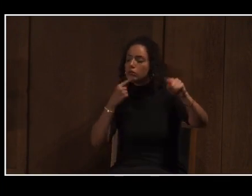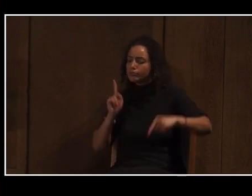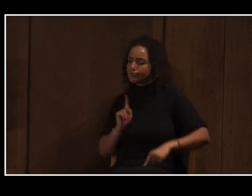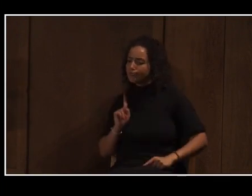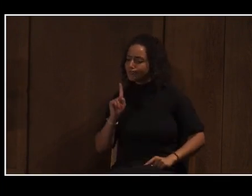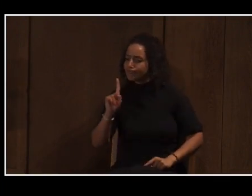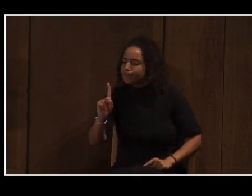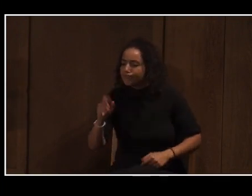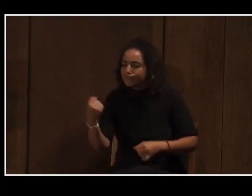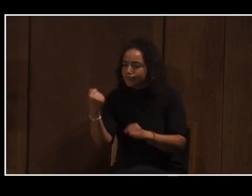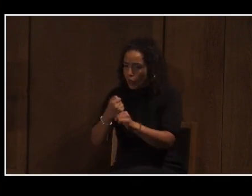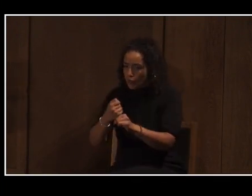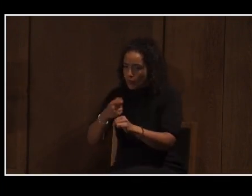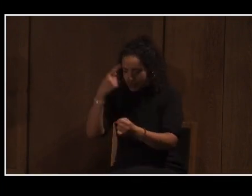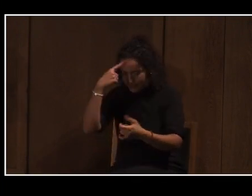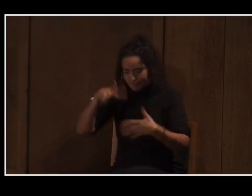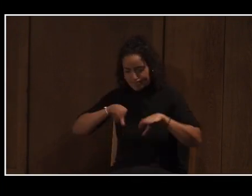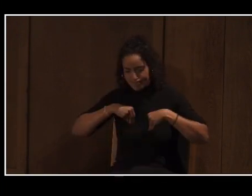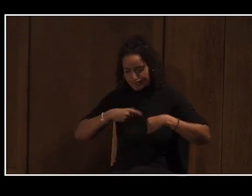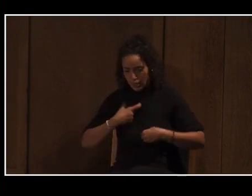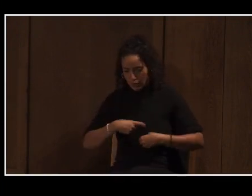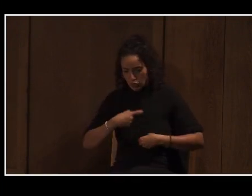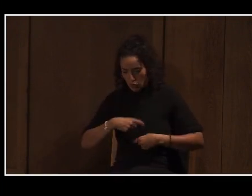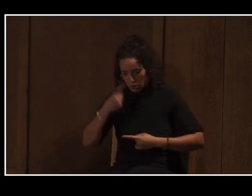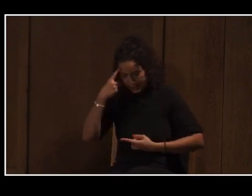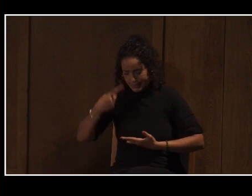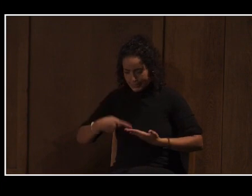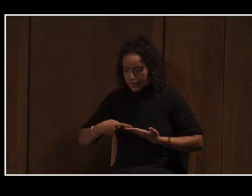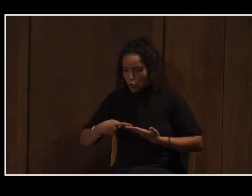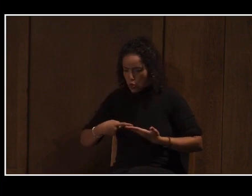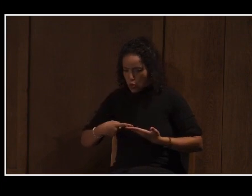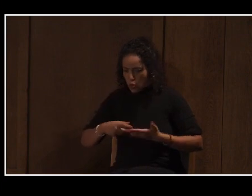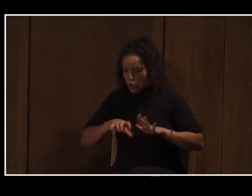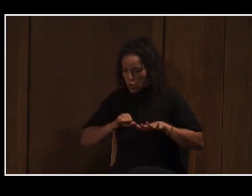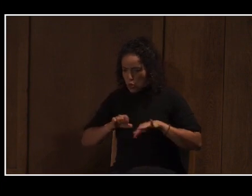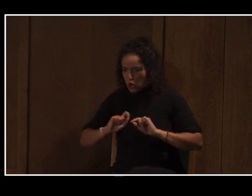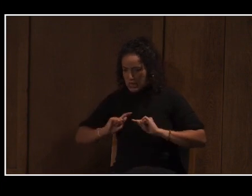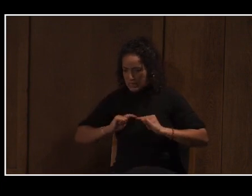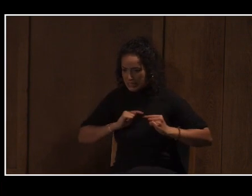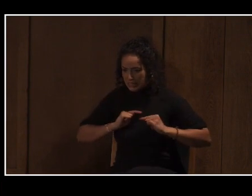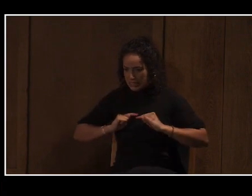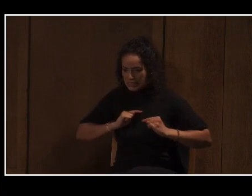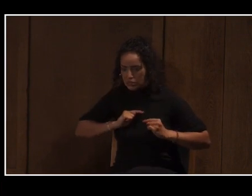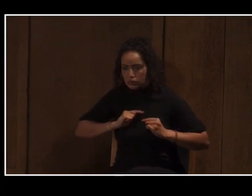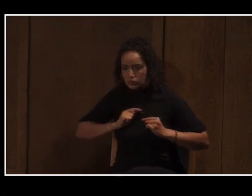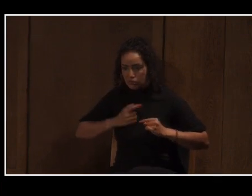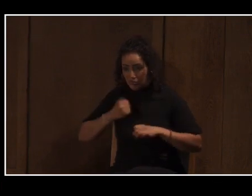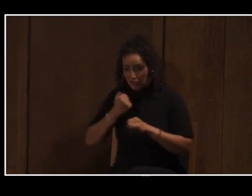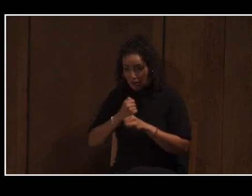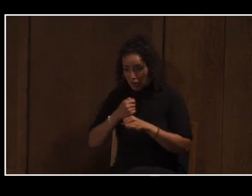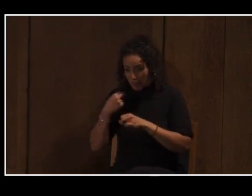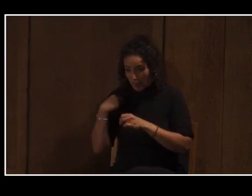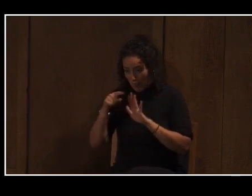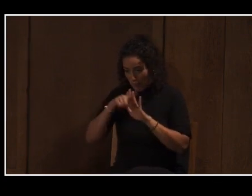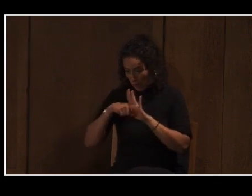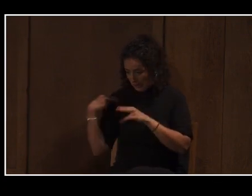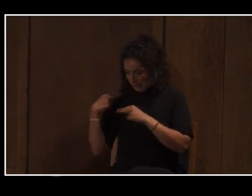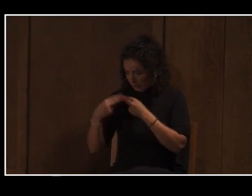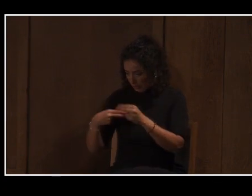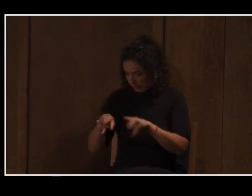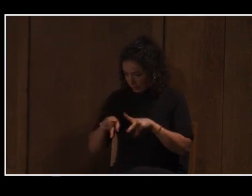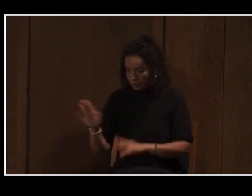that kept me up at night. Because of my cultural background, we weren't going to do government or policy in the traditional way. And I had